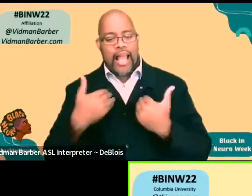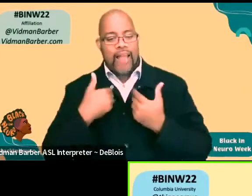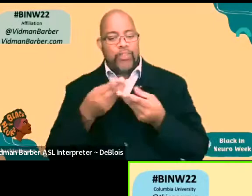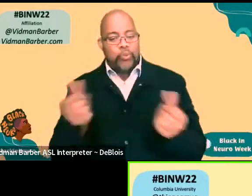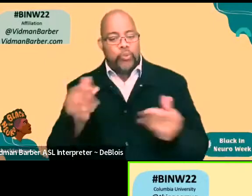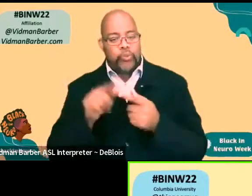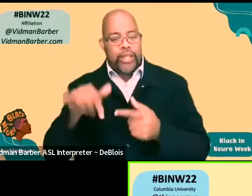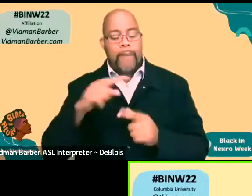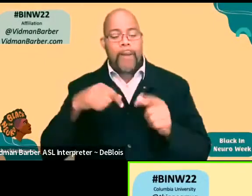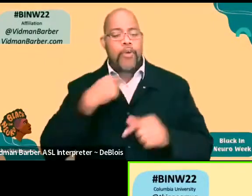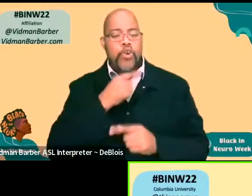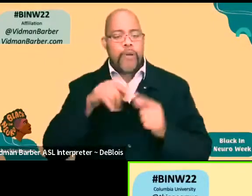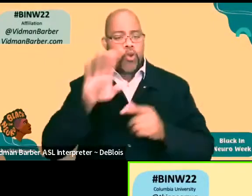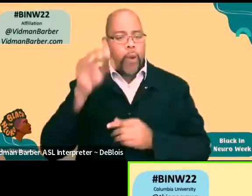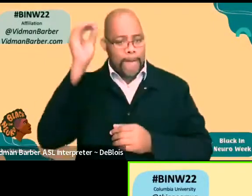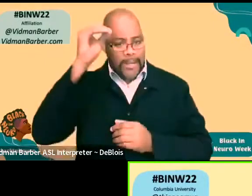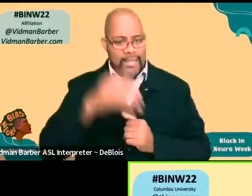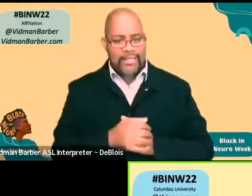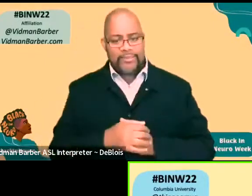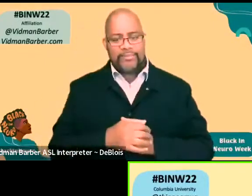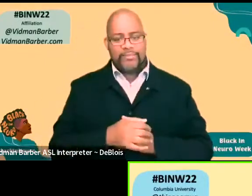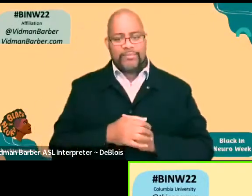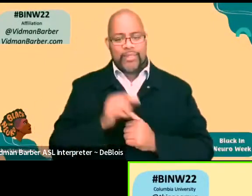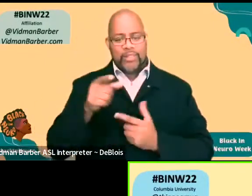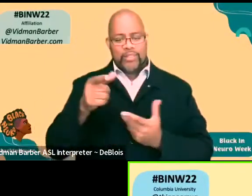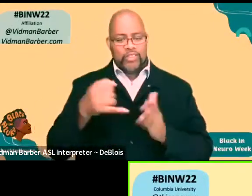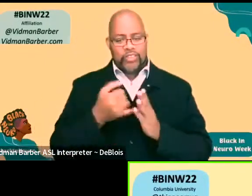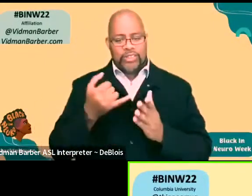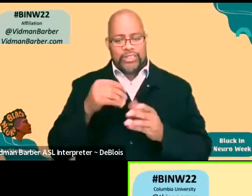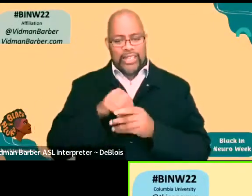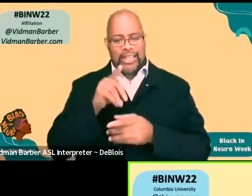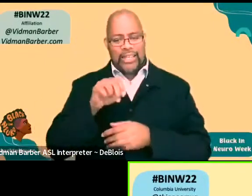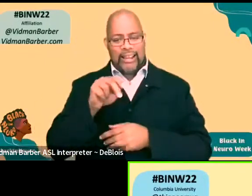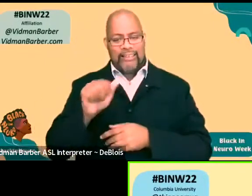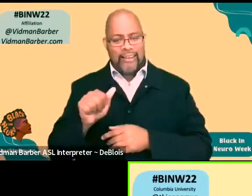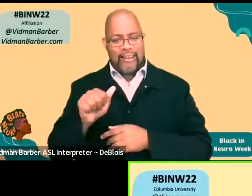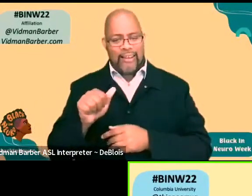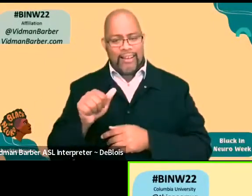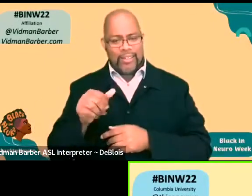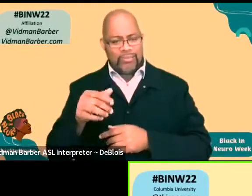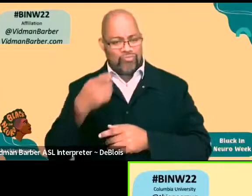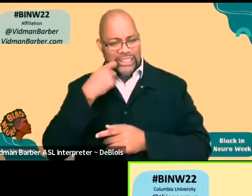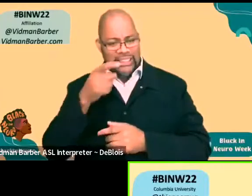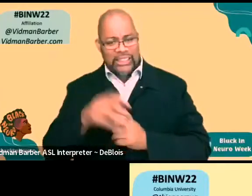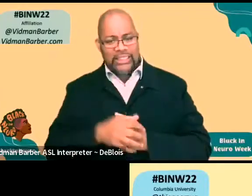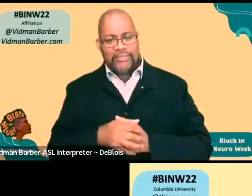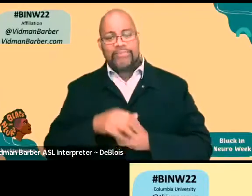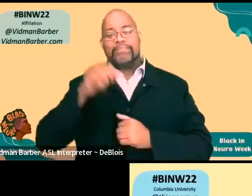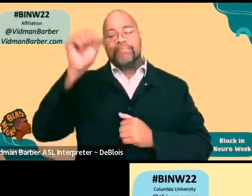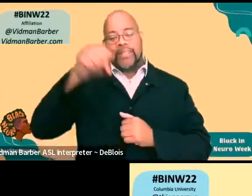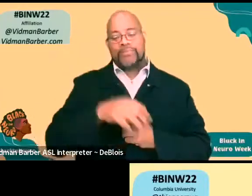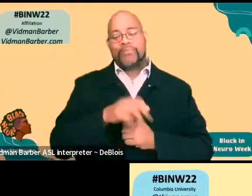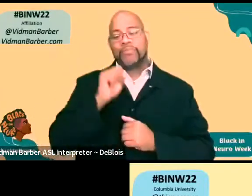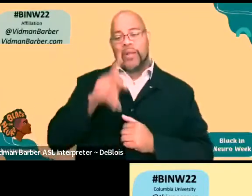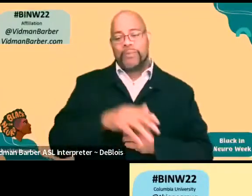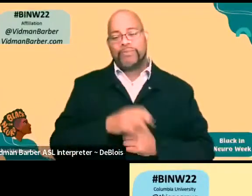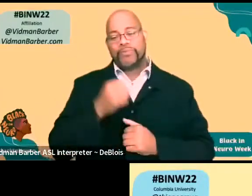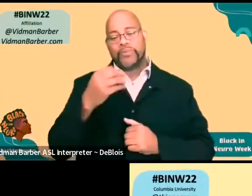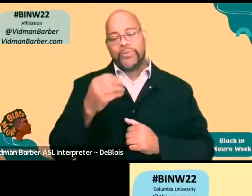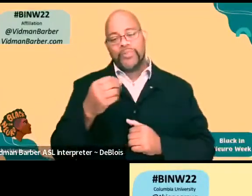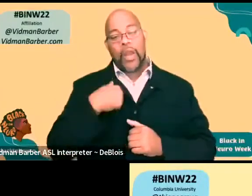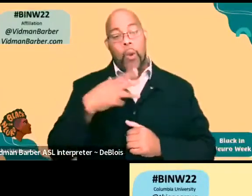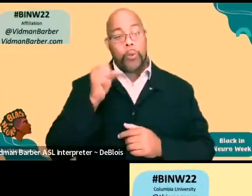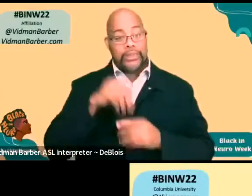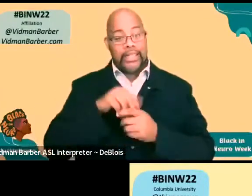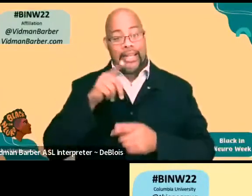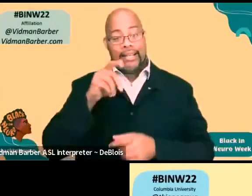to this, but I'm curious about your opinion, since you're just in Kenya, right? Like 2 days ago? Yeah. Okay. So I was in